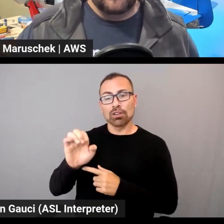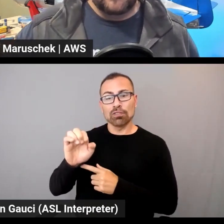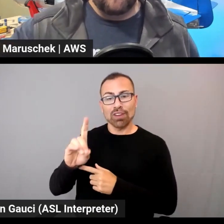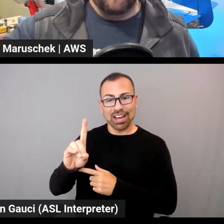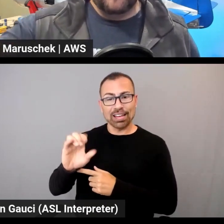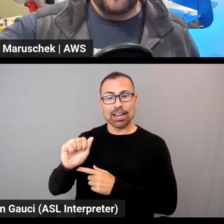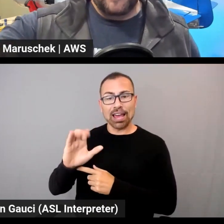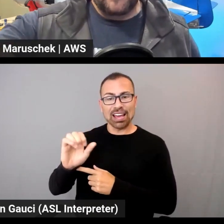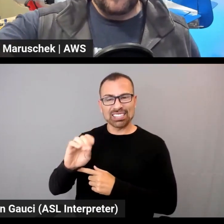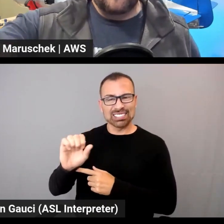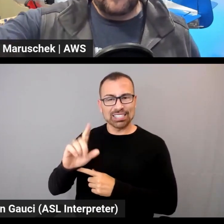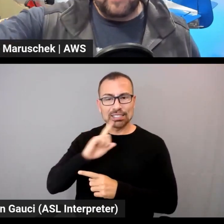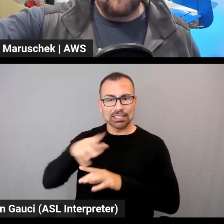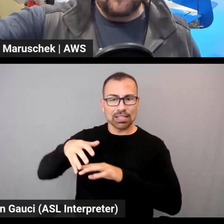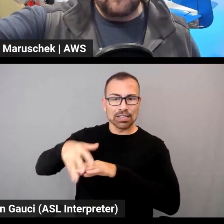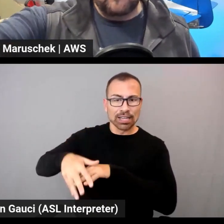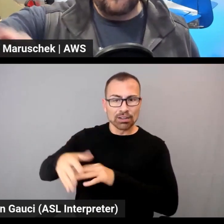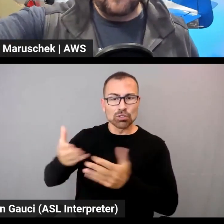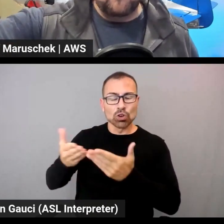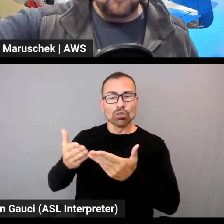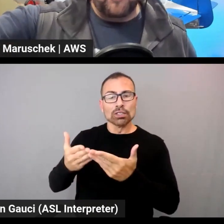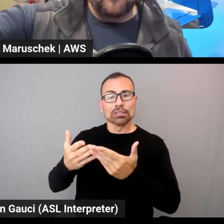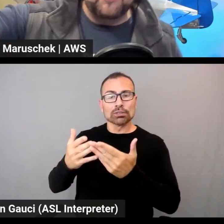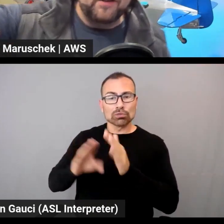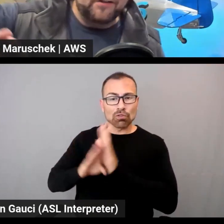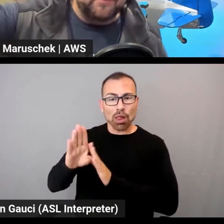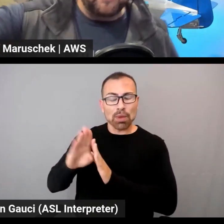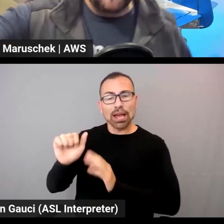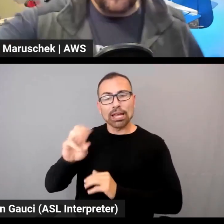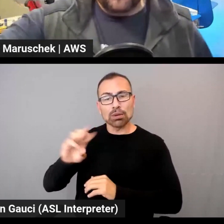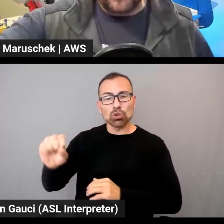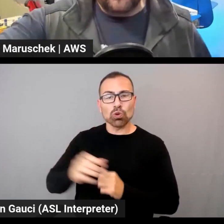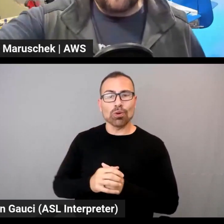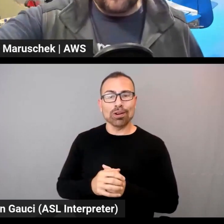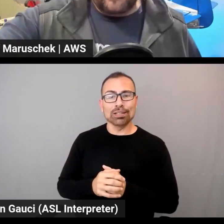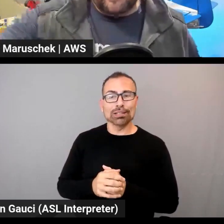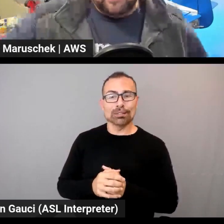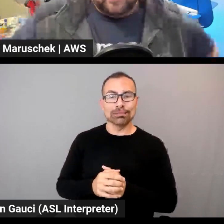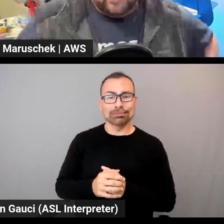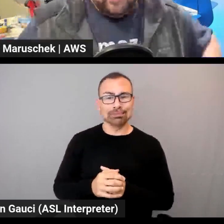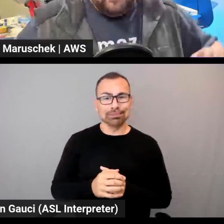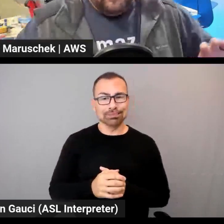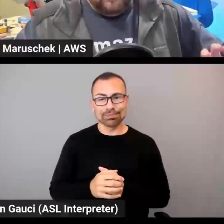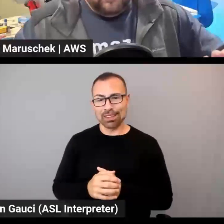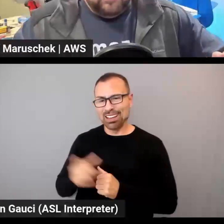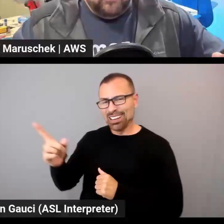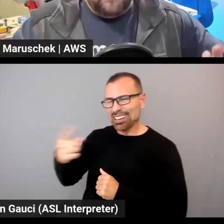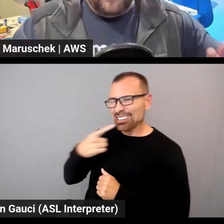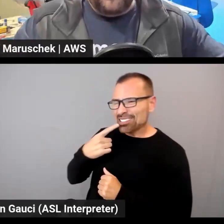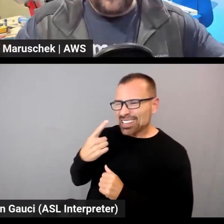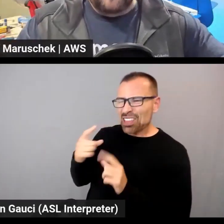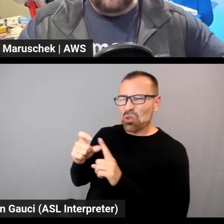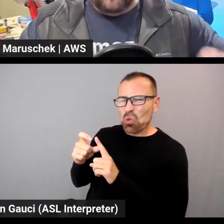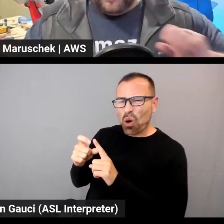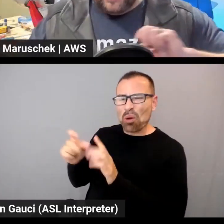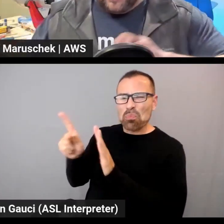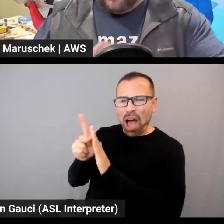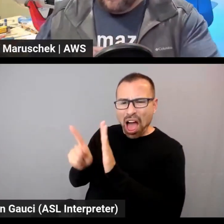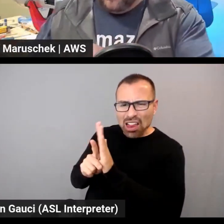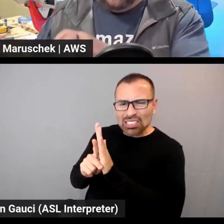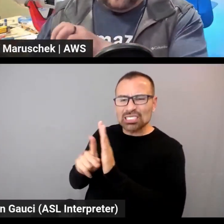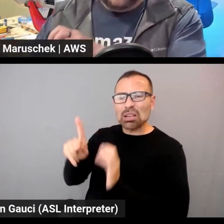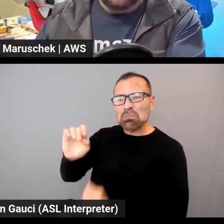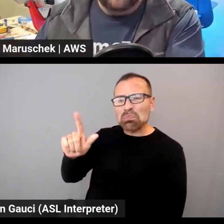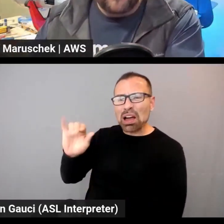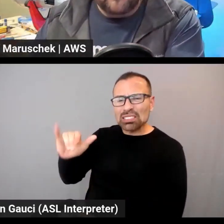that. Yeah, Riggs, and I can see everything you've said the word policy a zillion times, and I can see with VPNs, you might